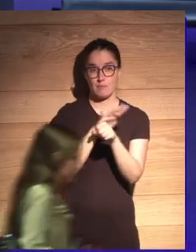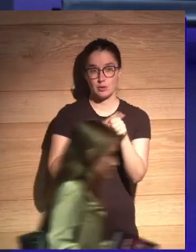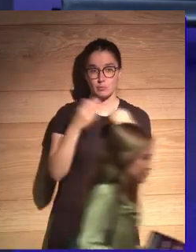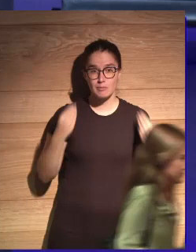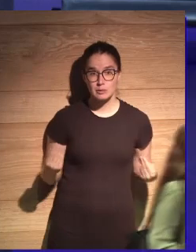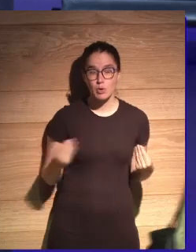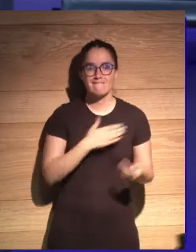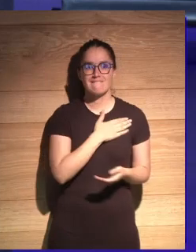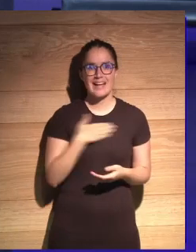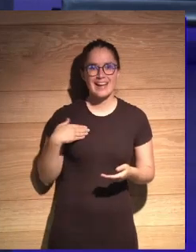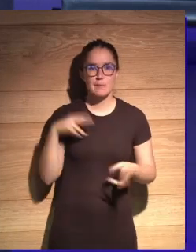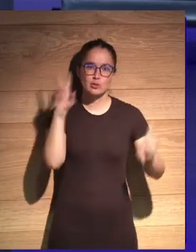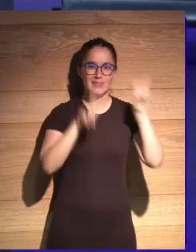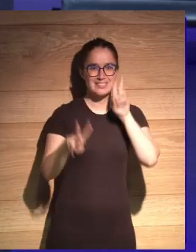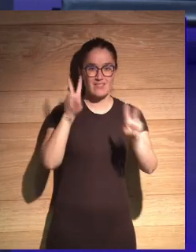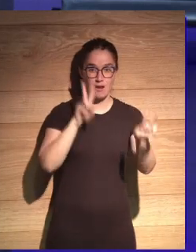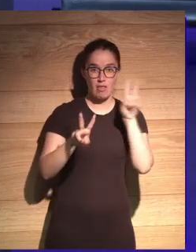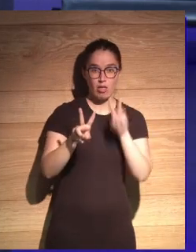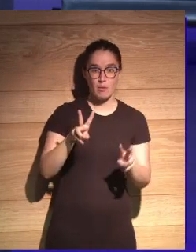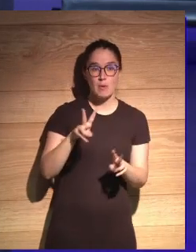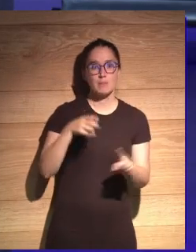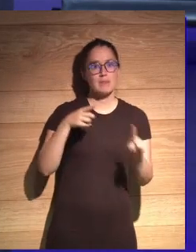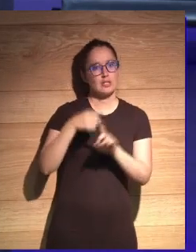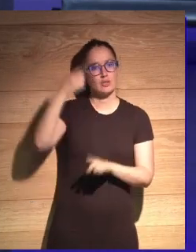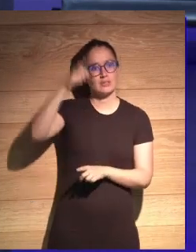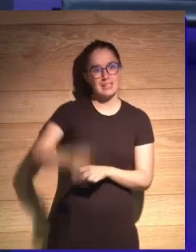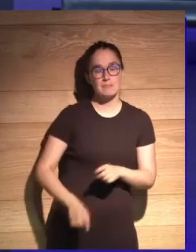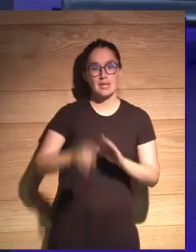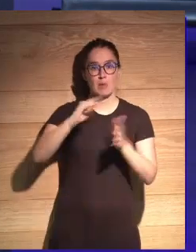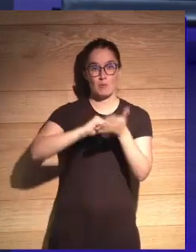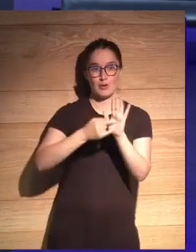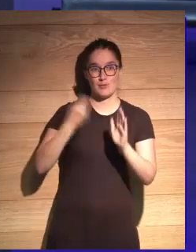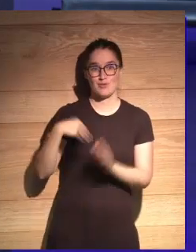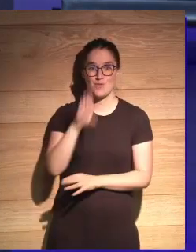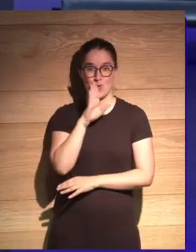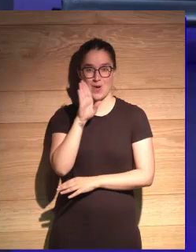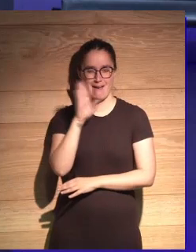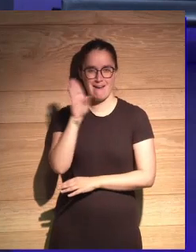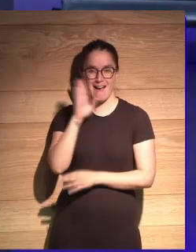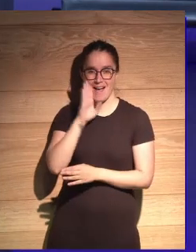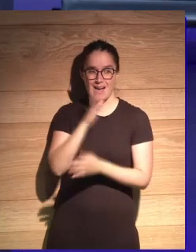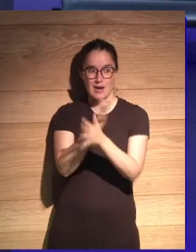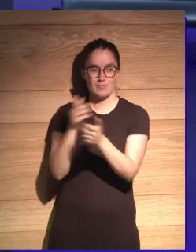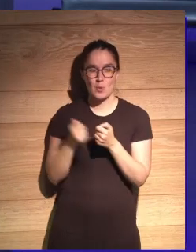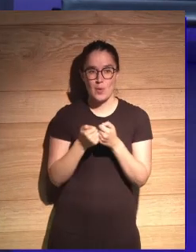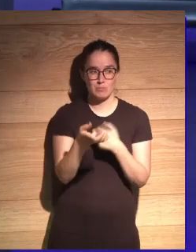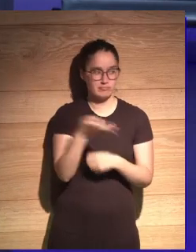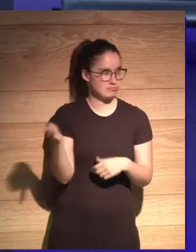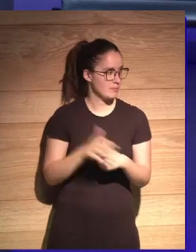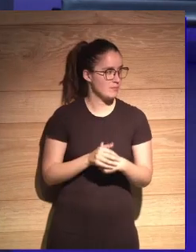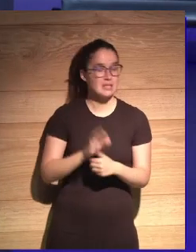And we want to enhance these projects with this program, Good